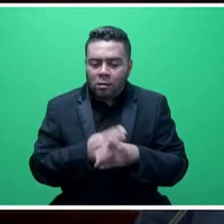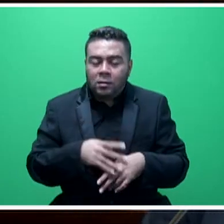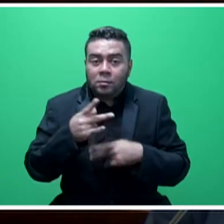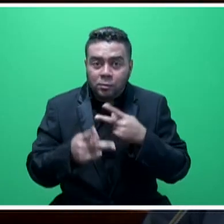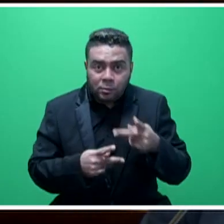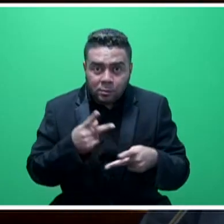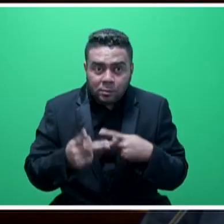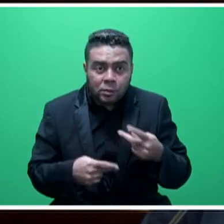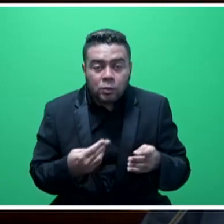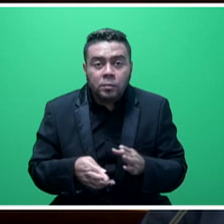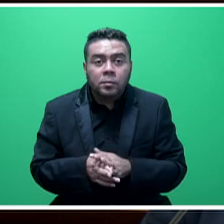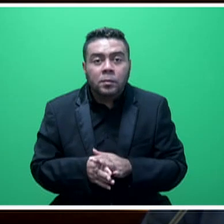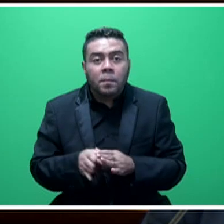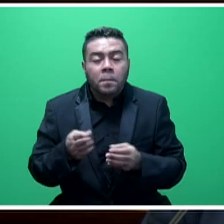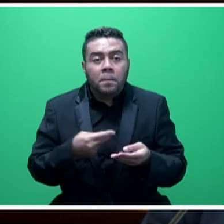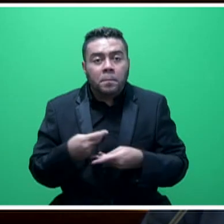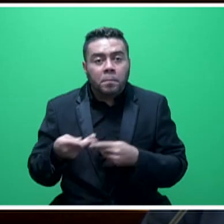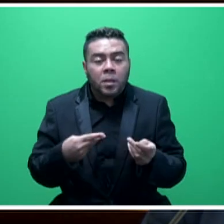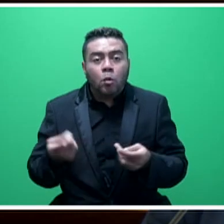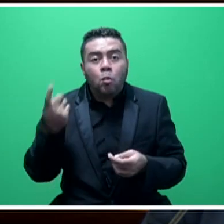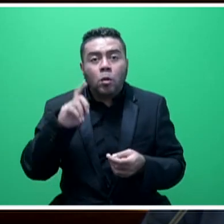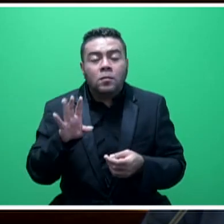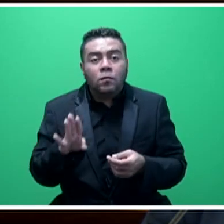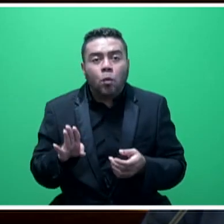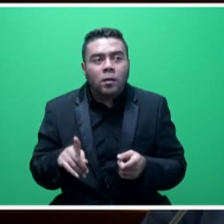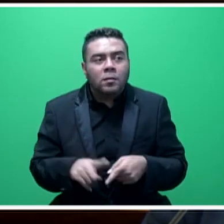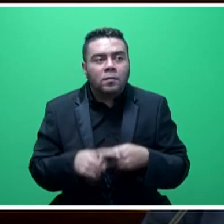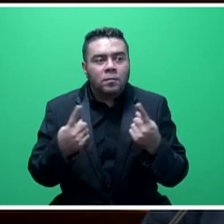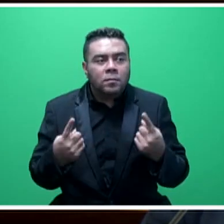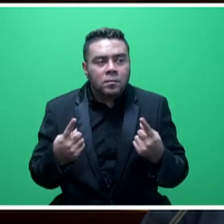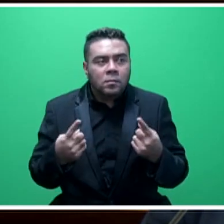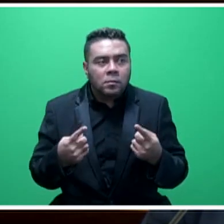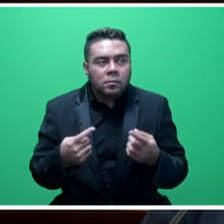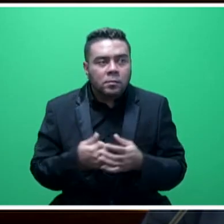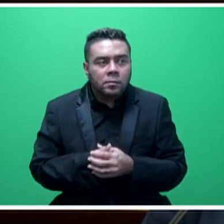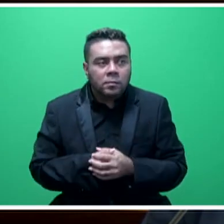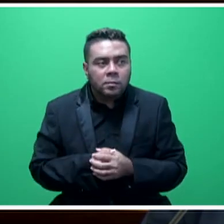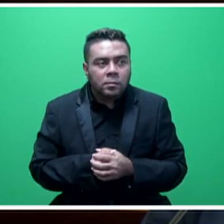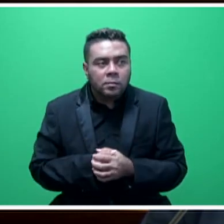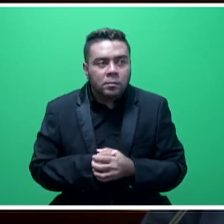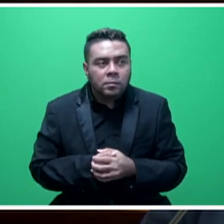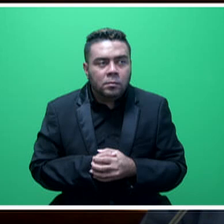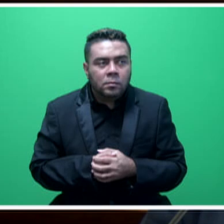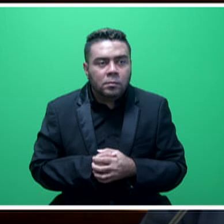towards rebuilding markets and calls for a different consumer message and approach. Order.